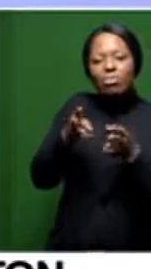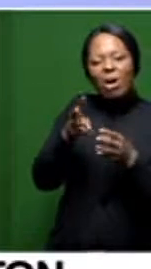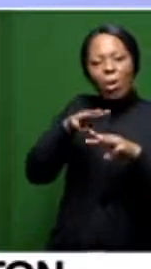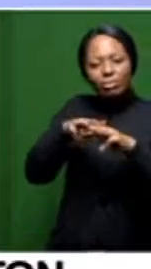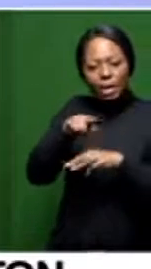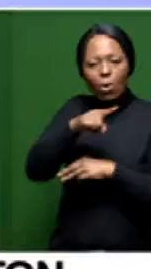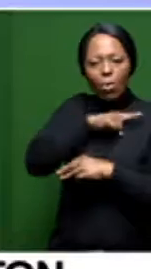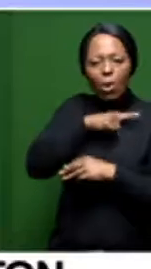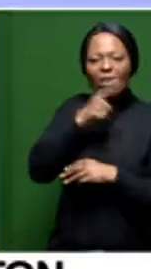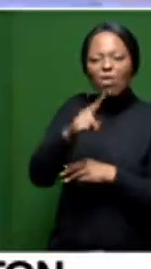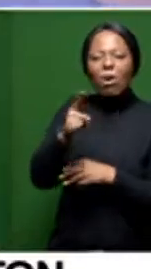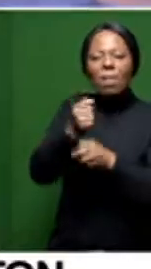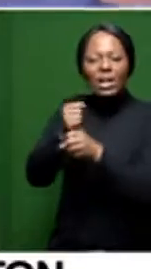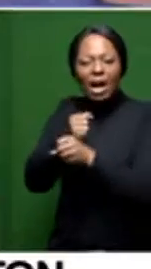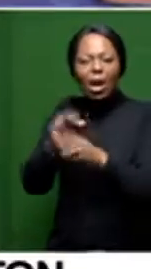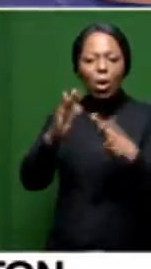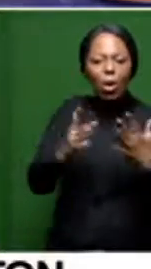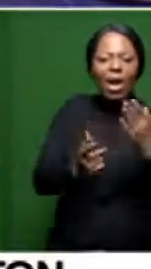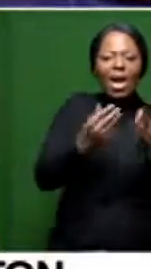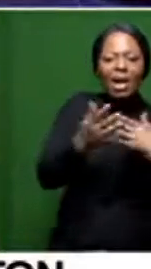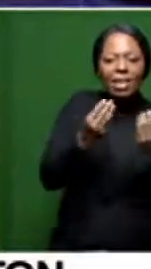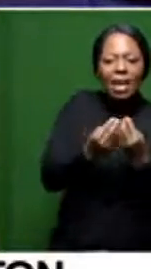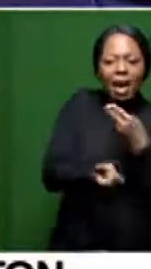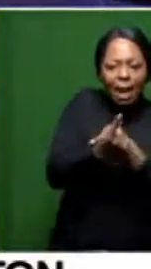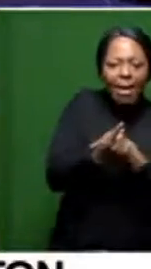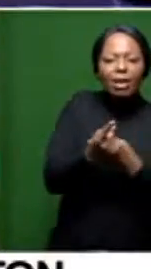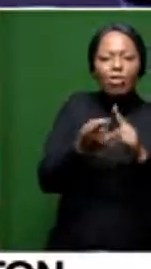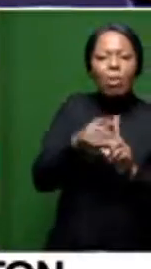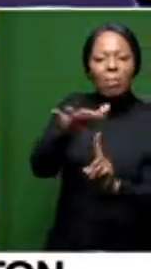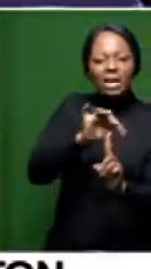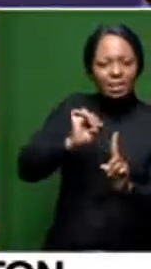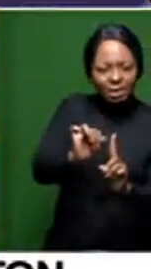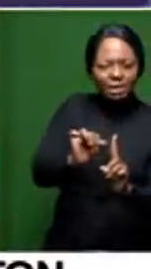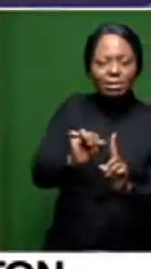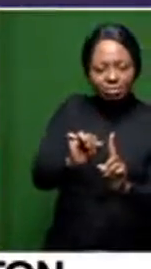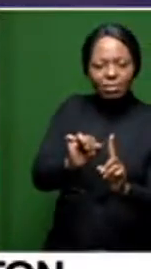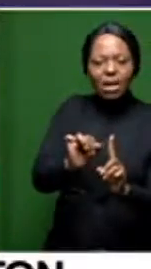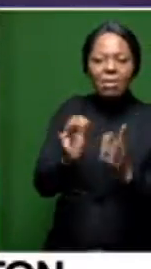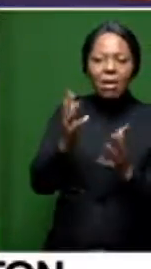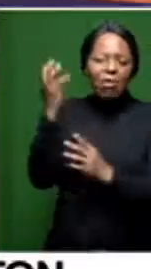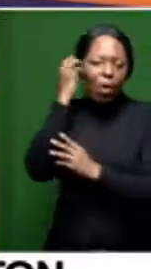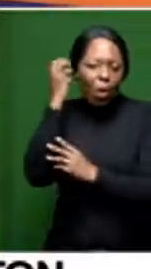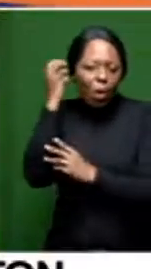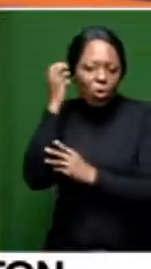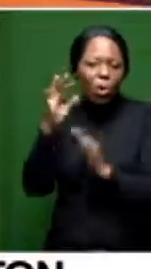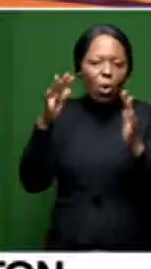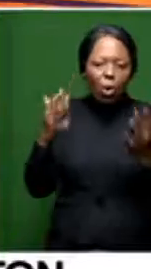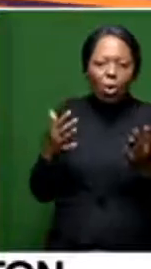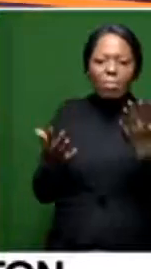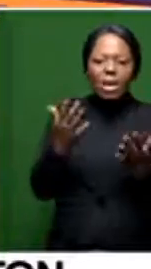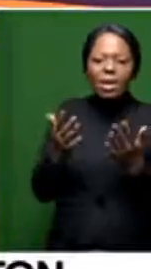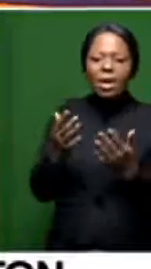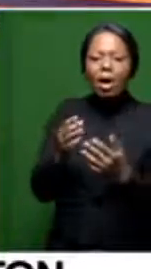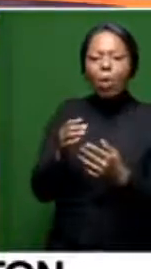or medical responder directly to their location, anywhere, anytime, using a connected device. You can think of it like an on-demand